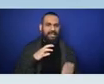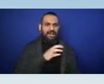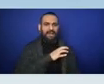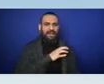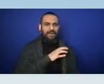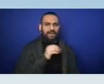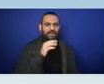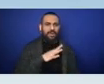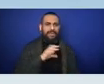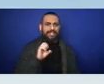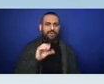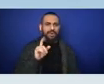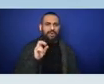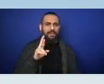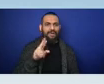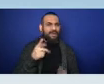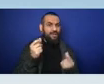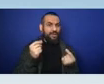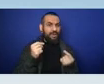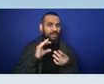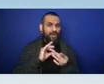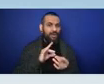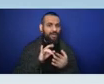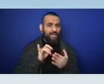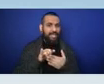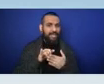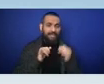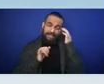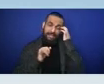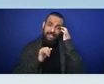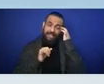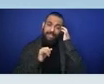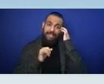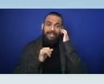vaccinated or tested or anything else.